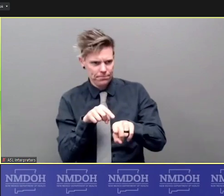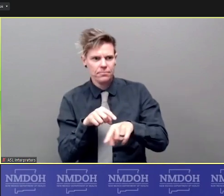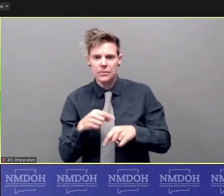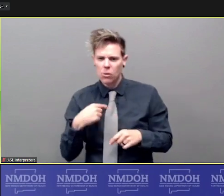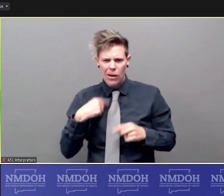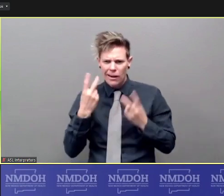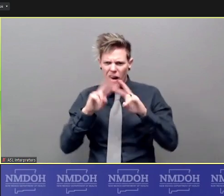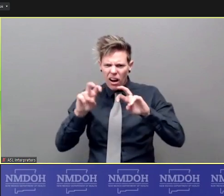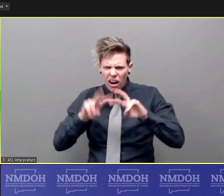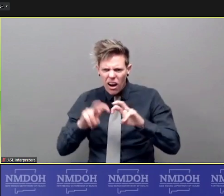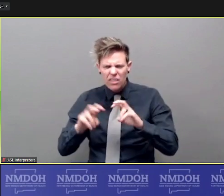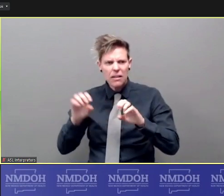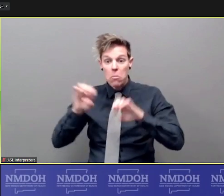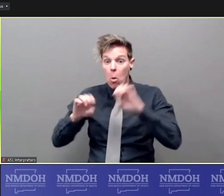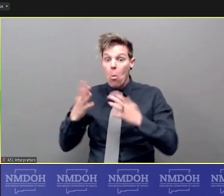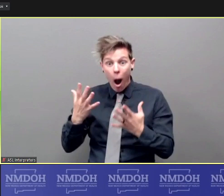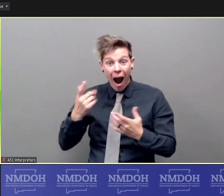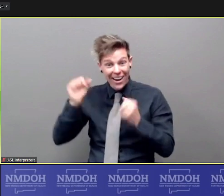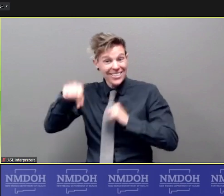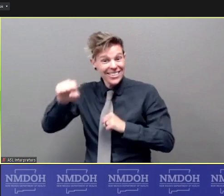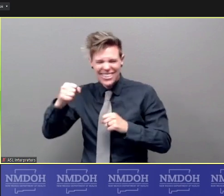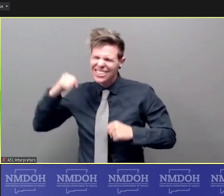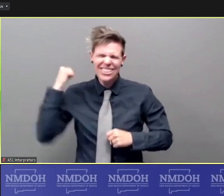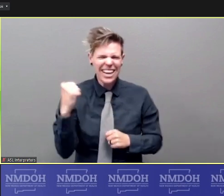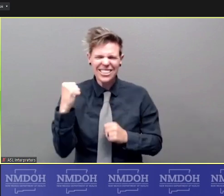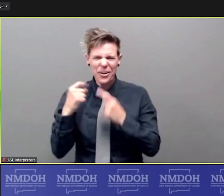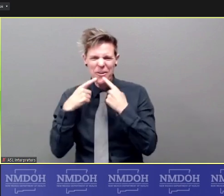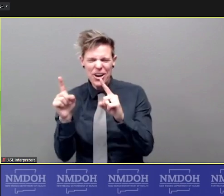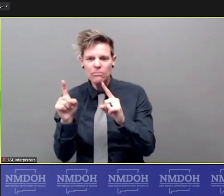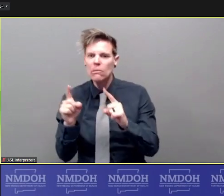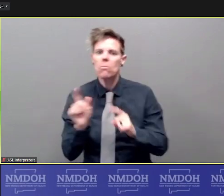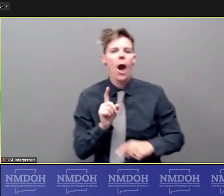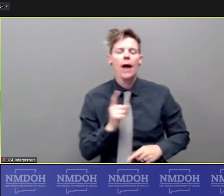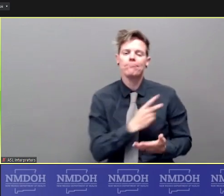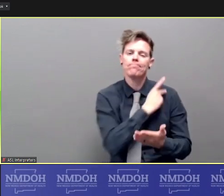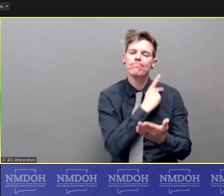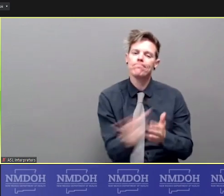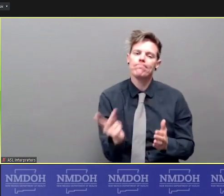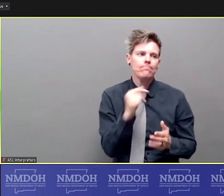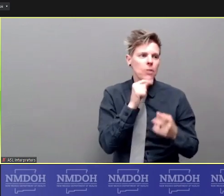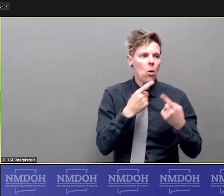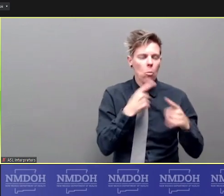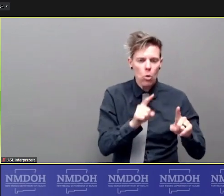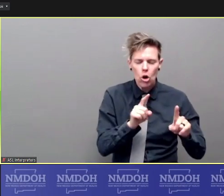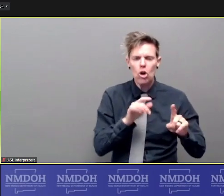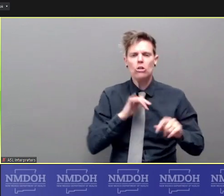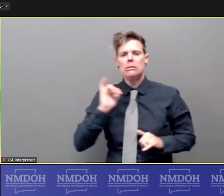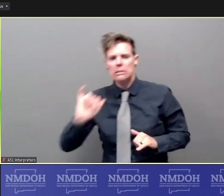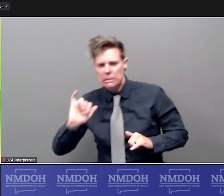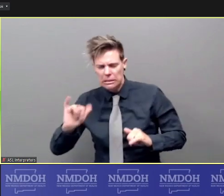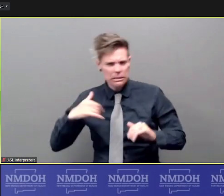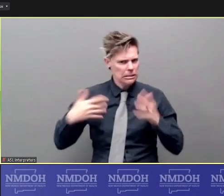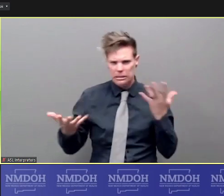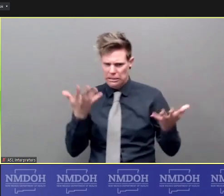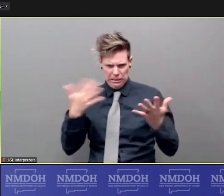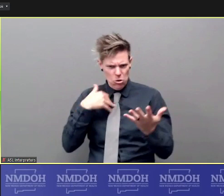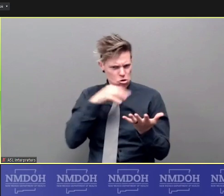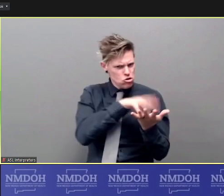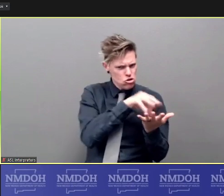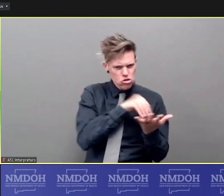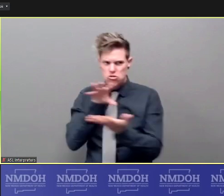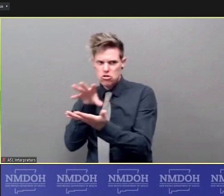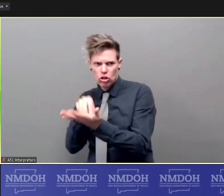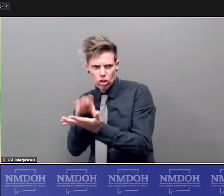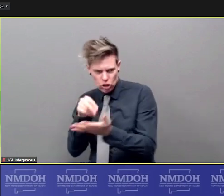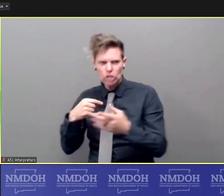prepared for? What weren't we prepared for? And so that's still in the works, but some fairly extensive meetings over the past couple of days. And one of the ones